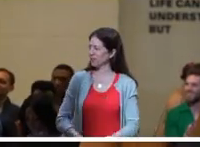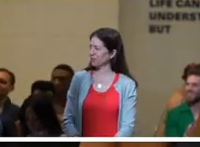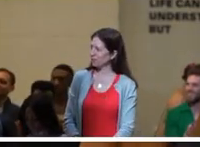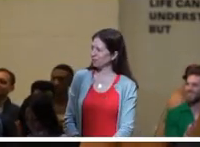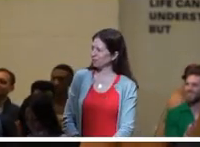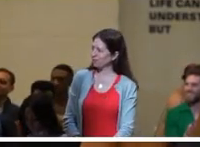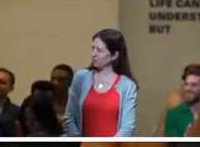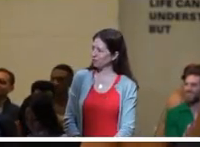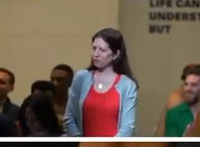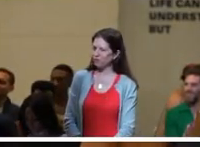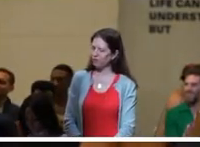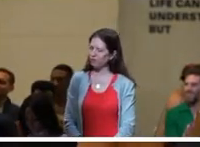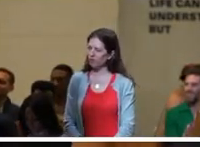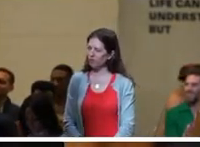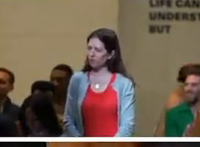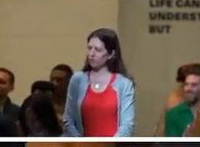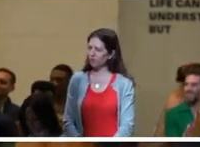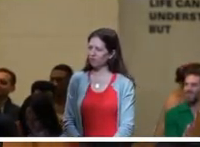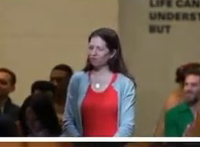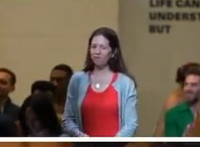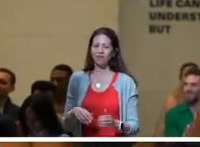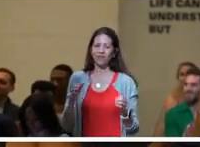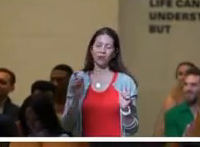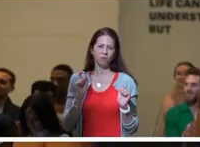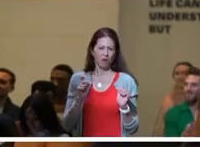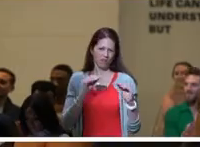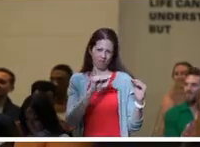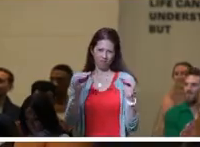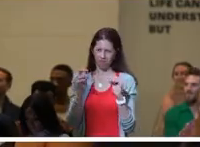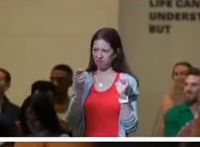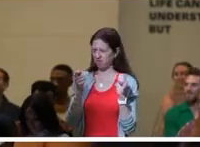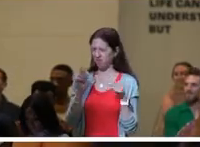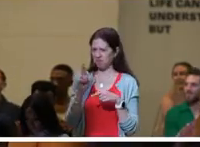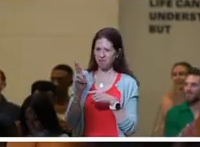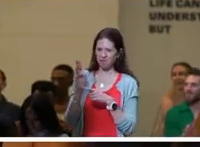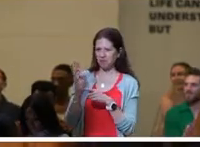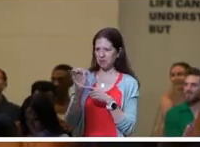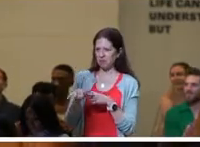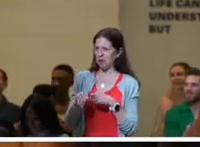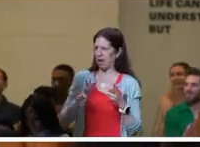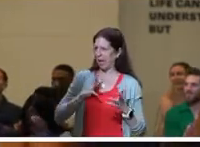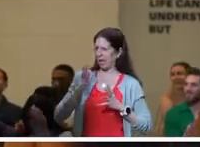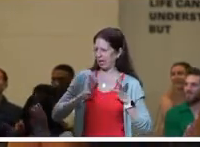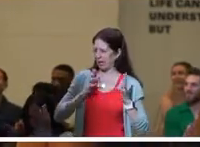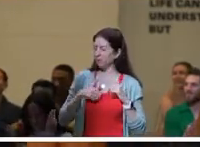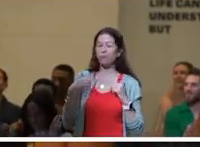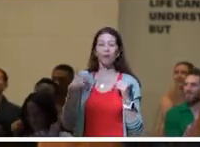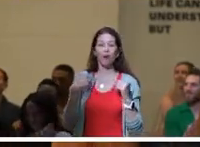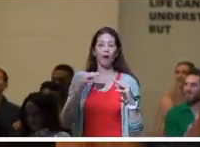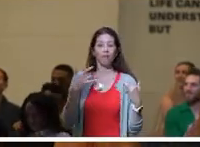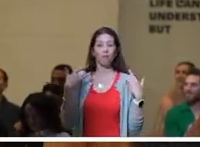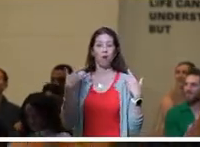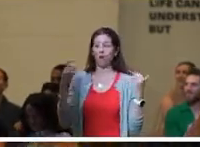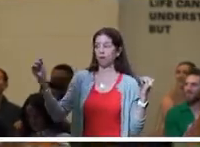All right. We gotta do a little runway etiquette. So you guys all know, we've got our models coming out of the runway. I just wanna make sure we